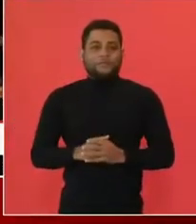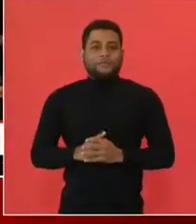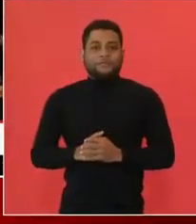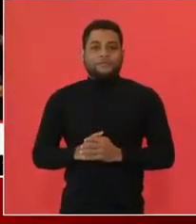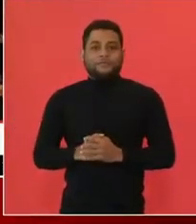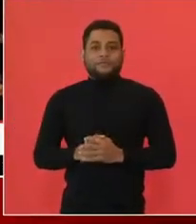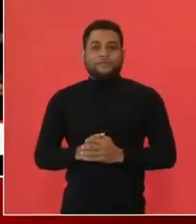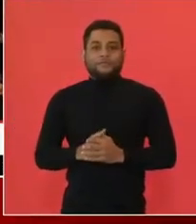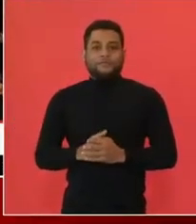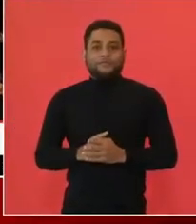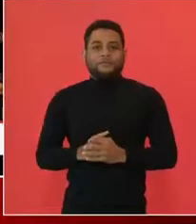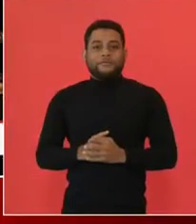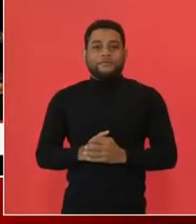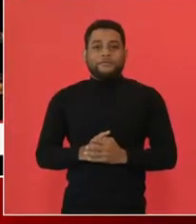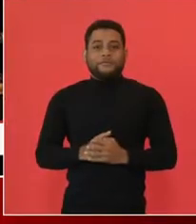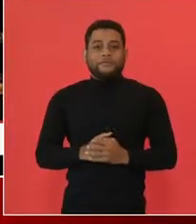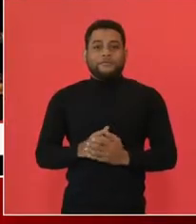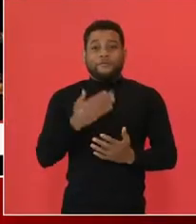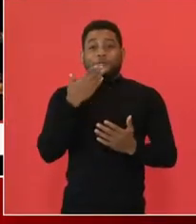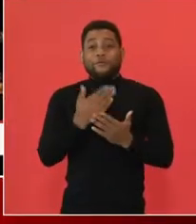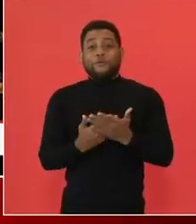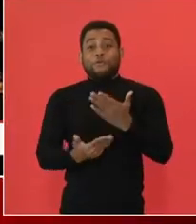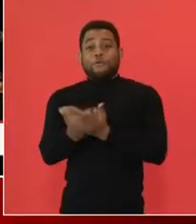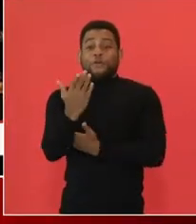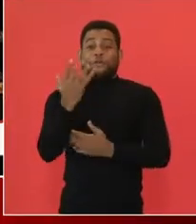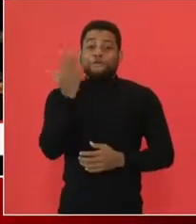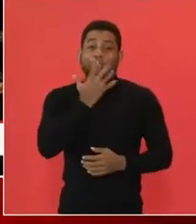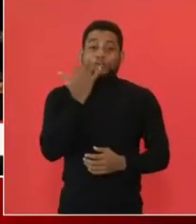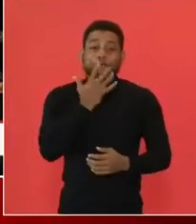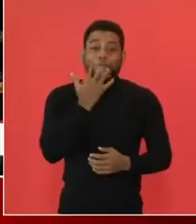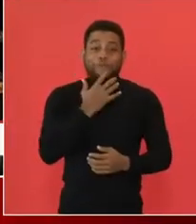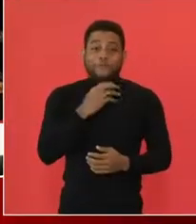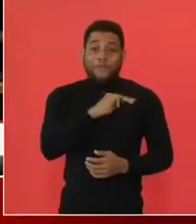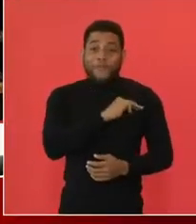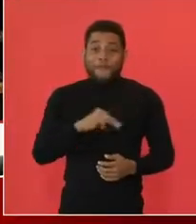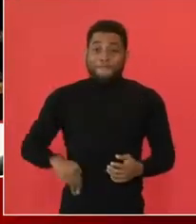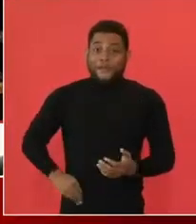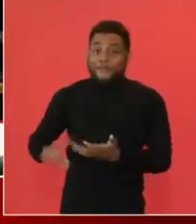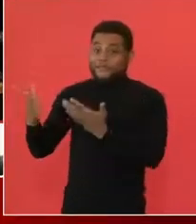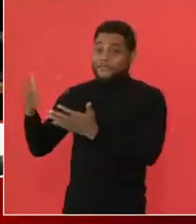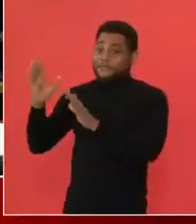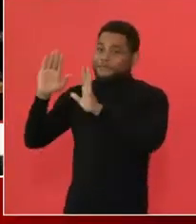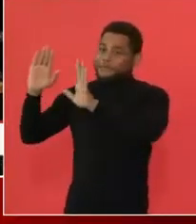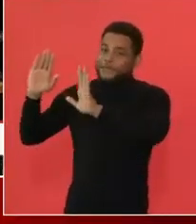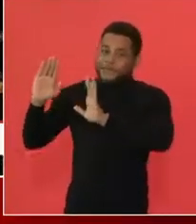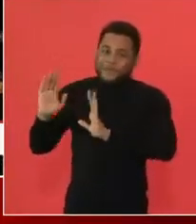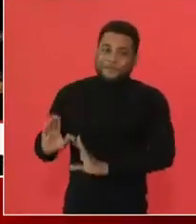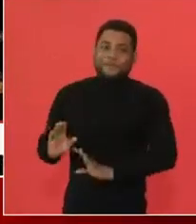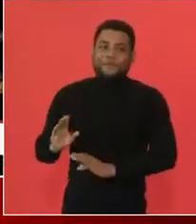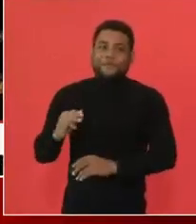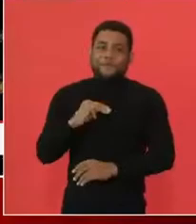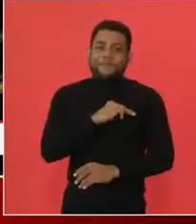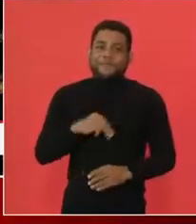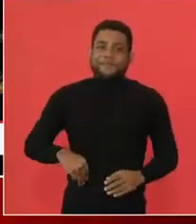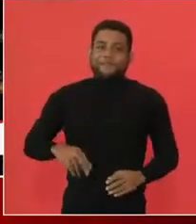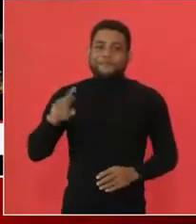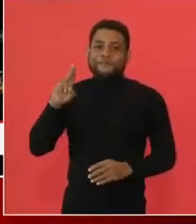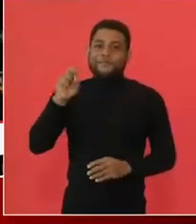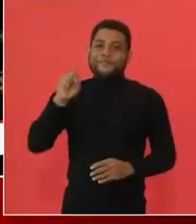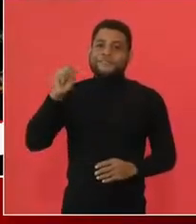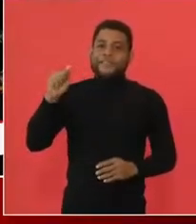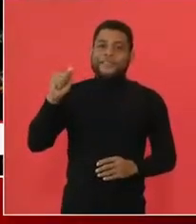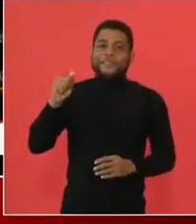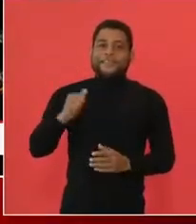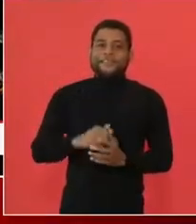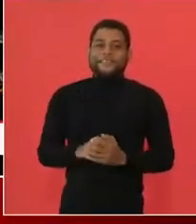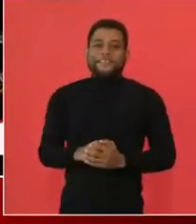Good morning, and how do you follow the phenomenal Mayor Bowser, the best mayor in the United States of America?